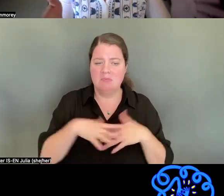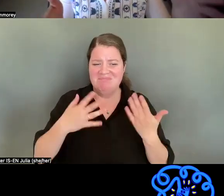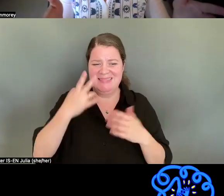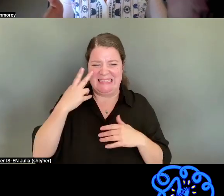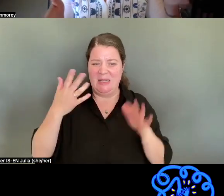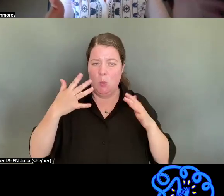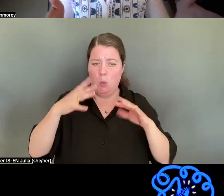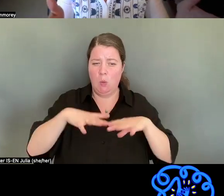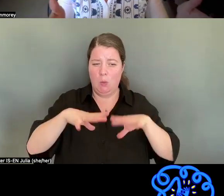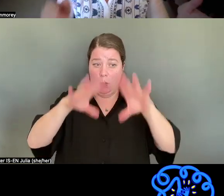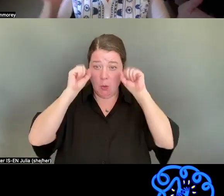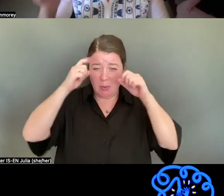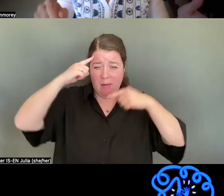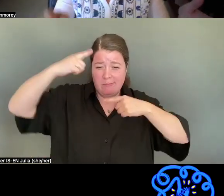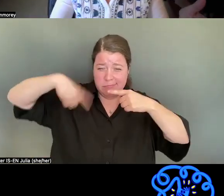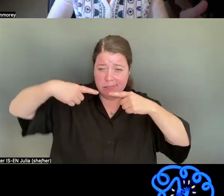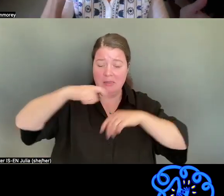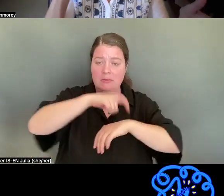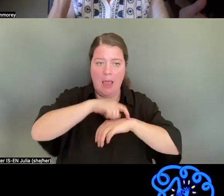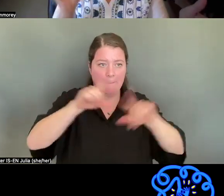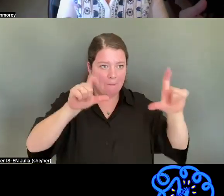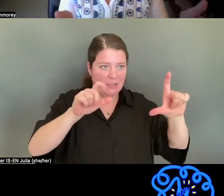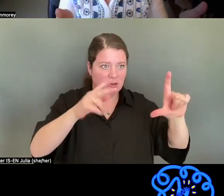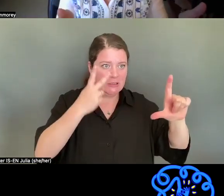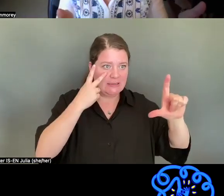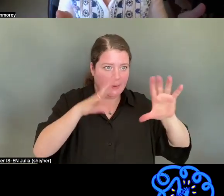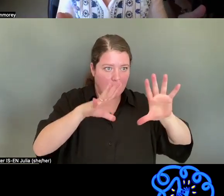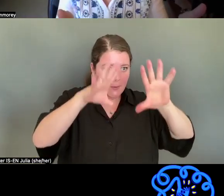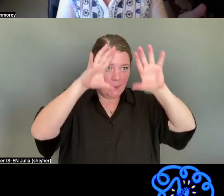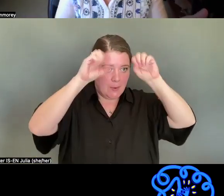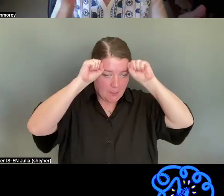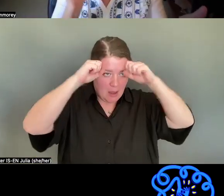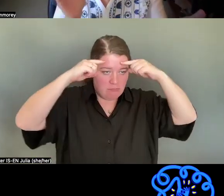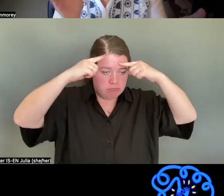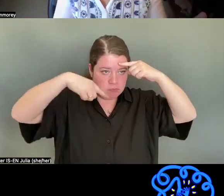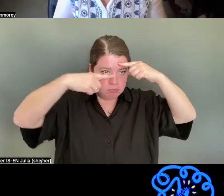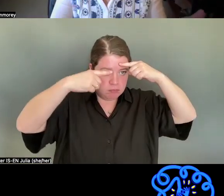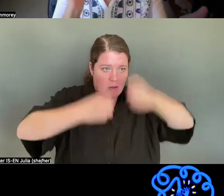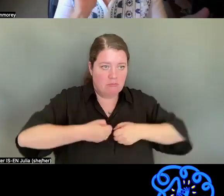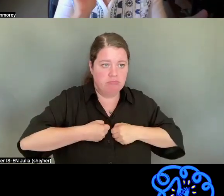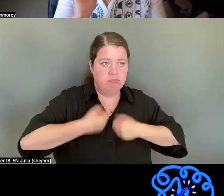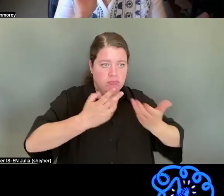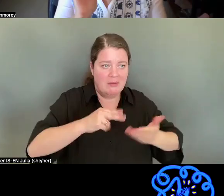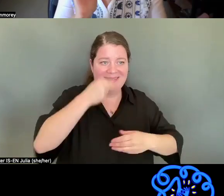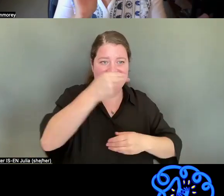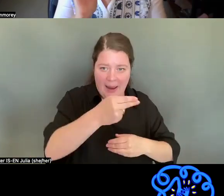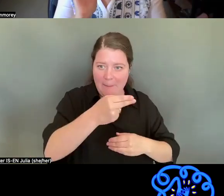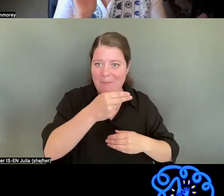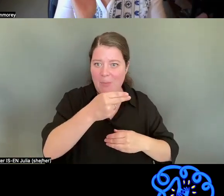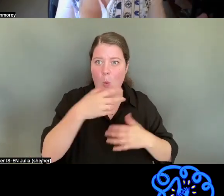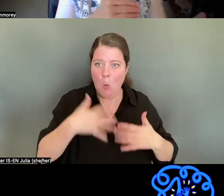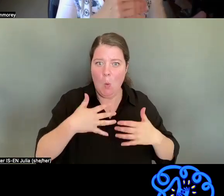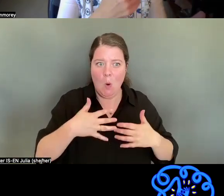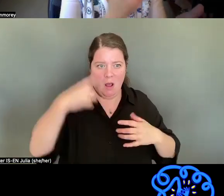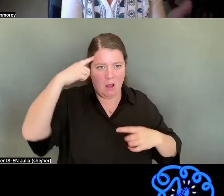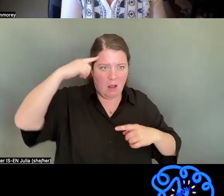goes on between seeing the picture and naming and your naming response, the response time,